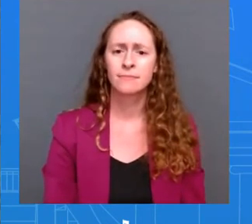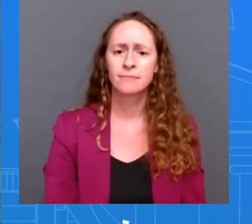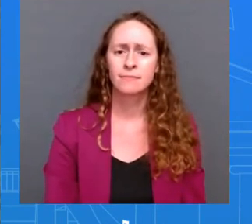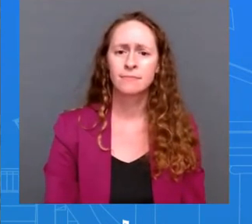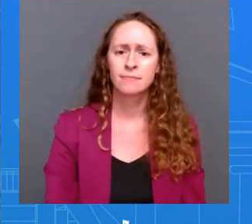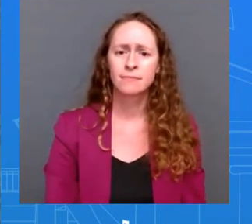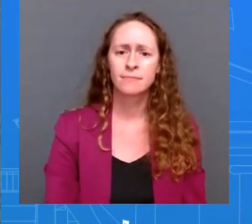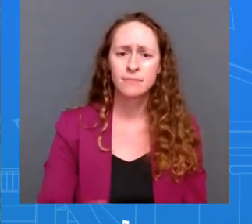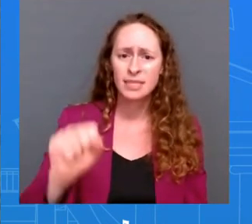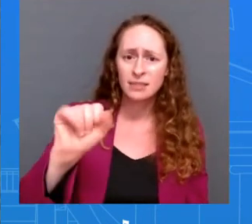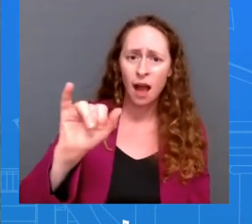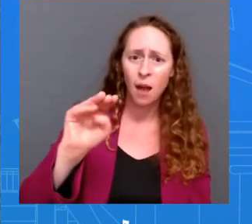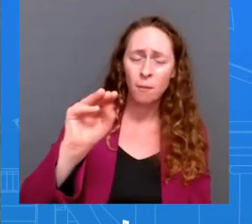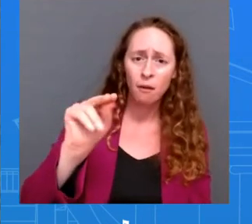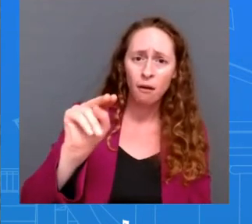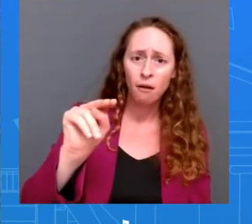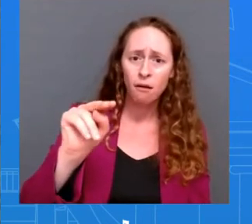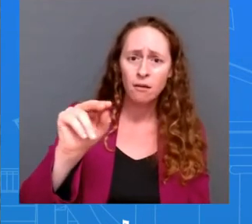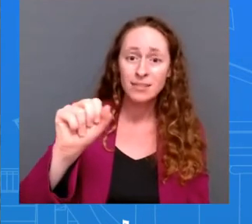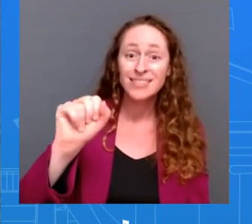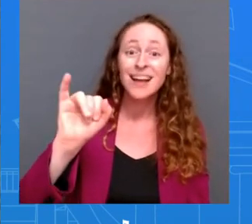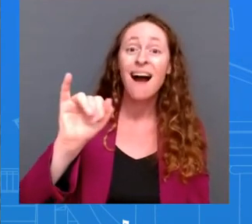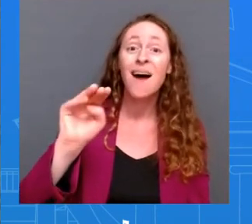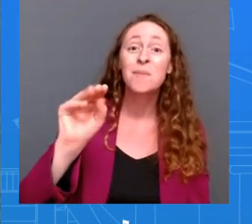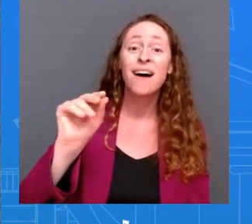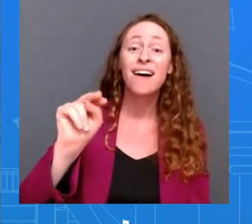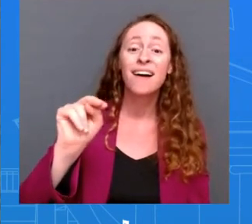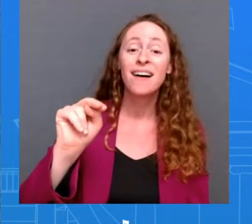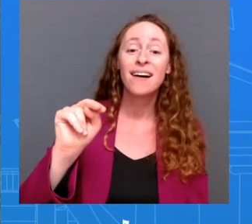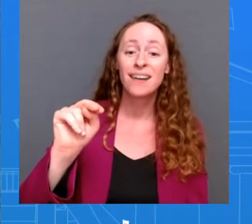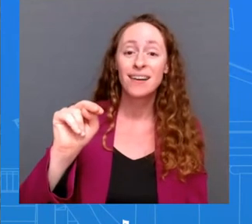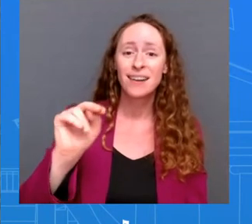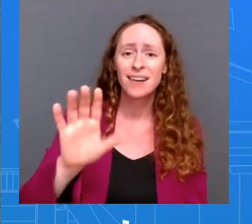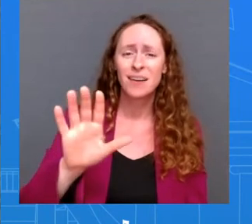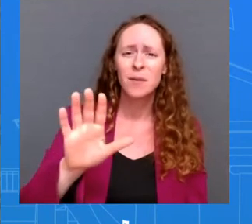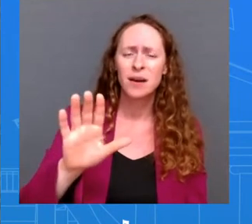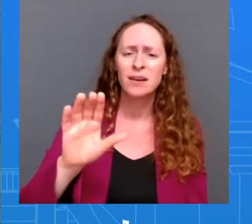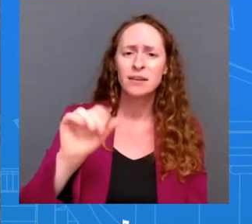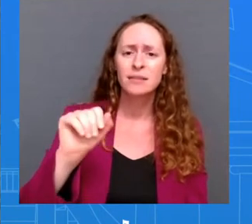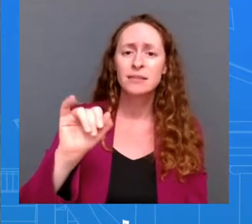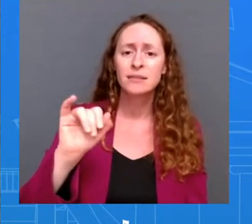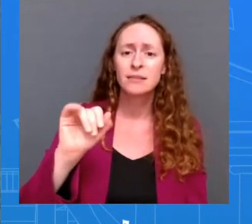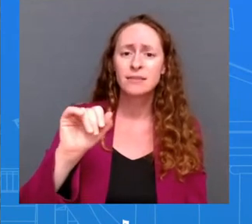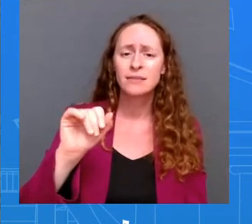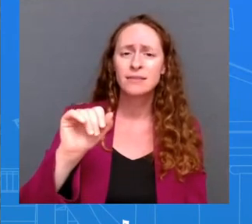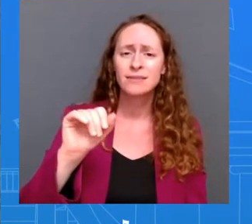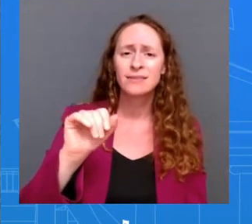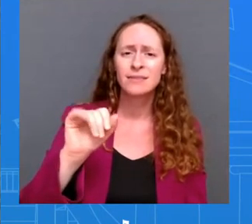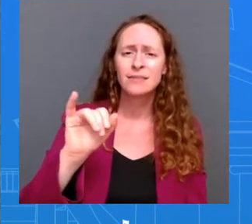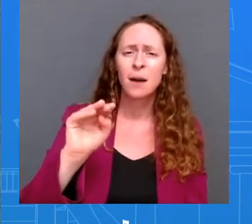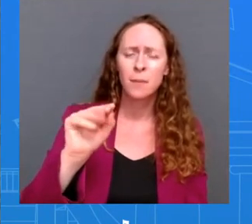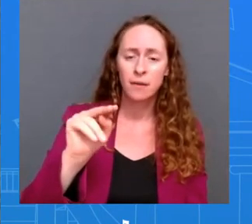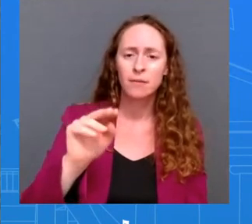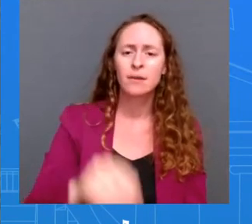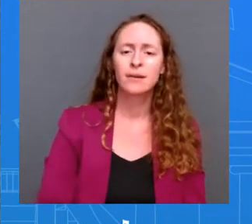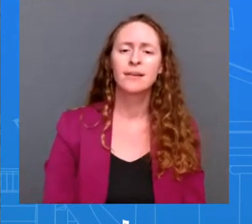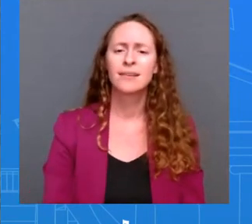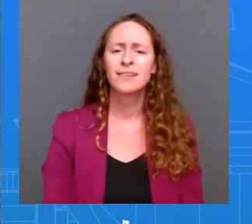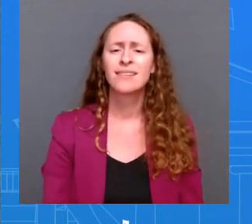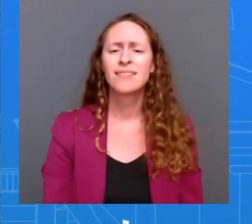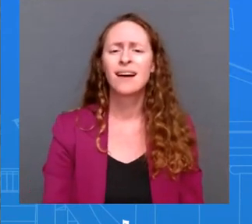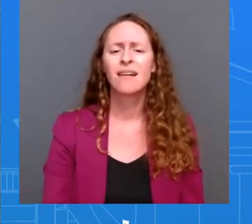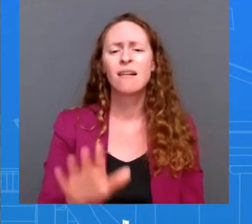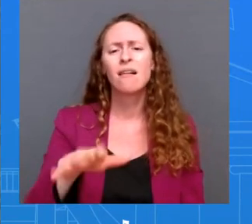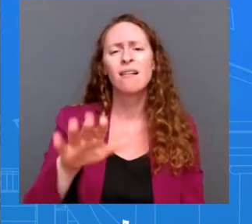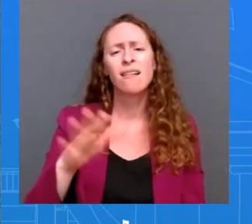this question. Simon. If you allow me to ask you the question. Sir. I'm going to call on this man. Now, sir, listen now. I've been polite to you,